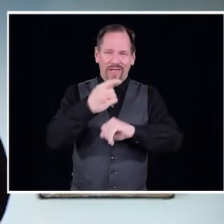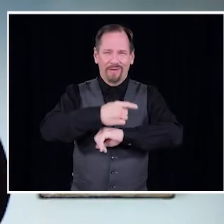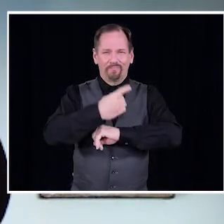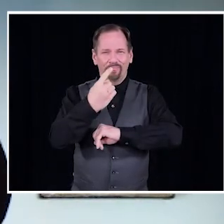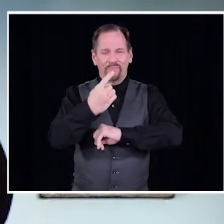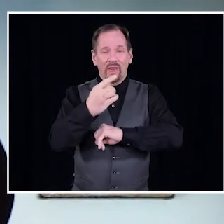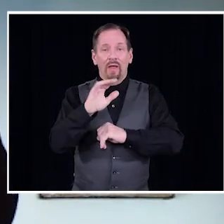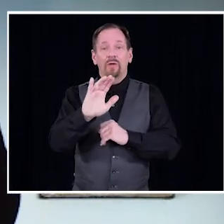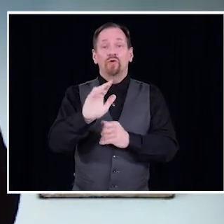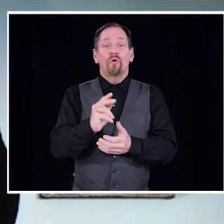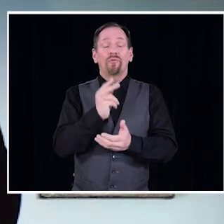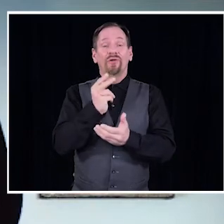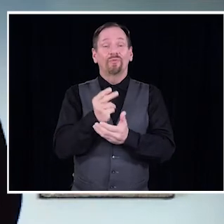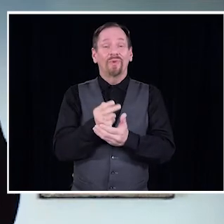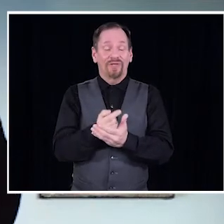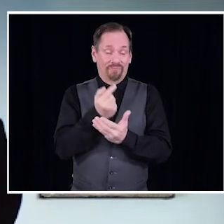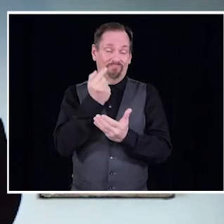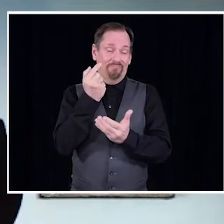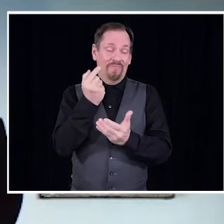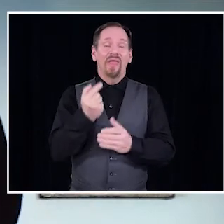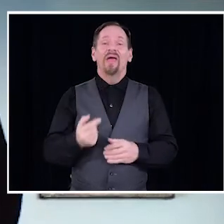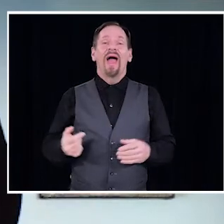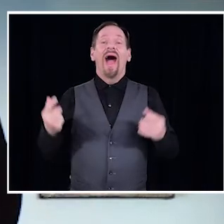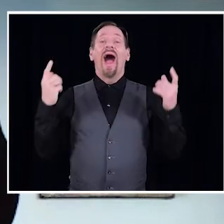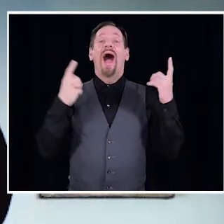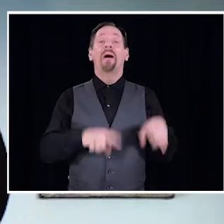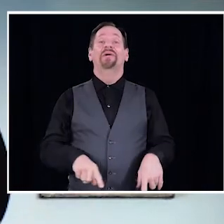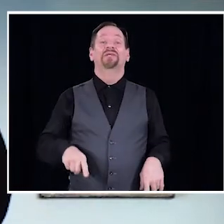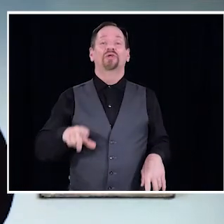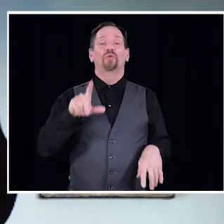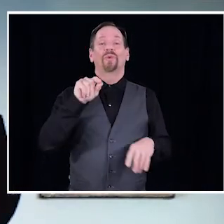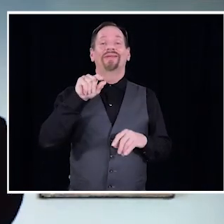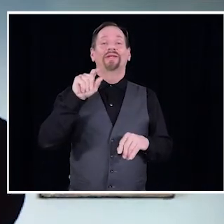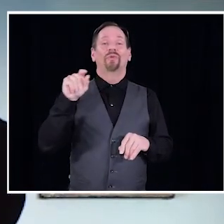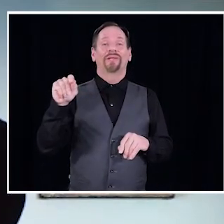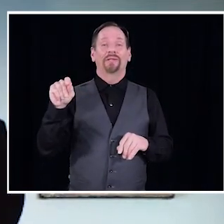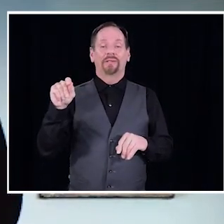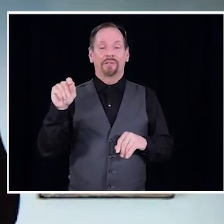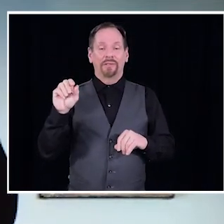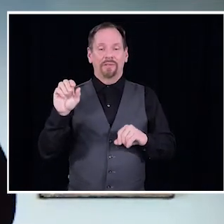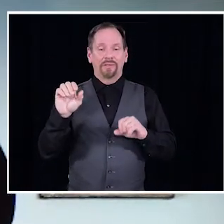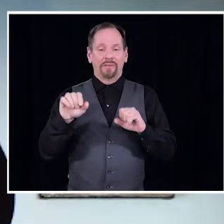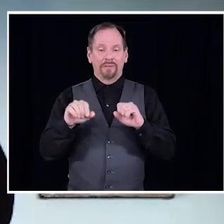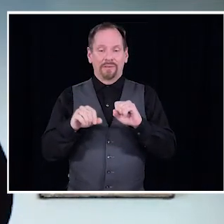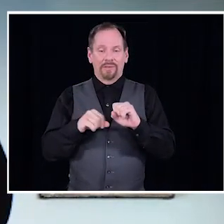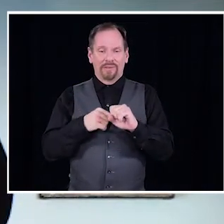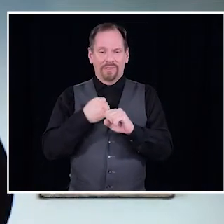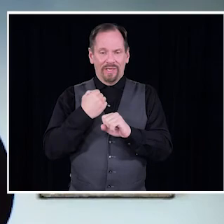Your graduation falls in 2020, the year of the nurse and the midwife,